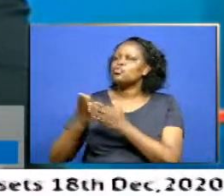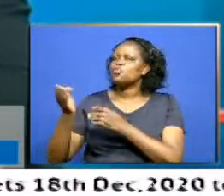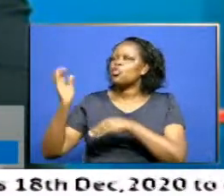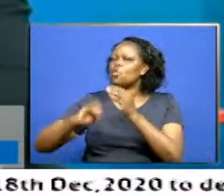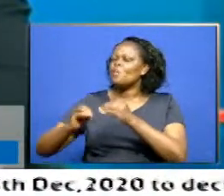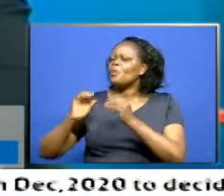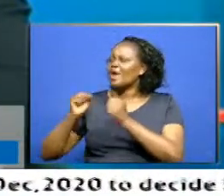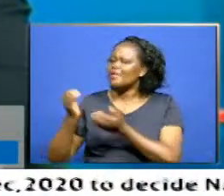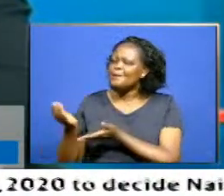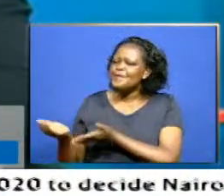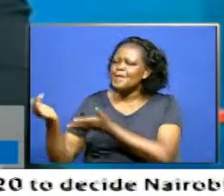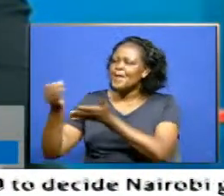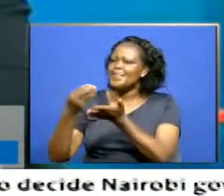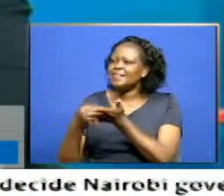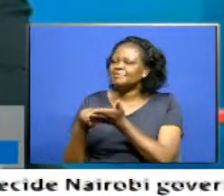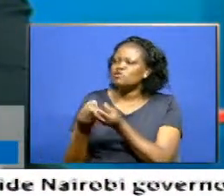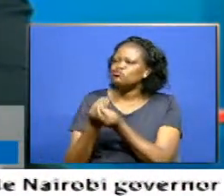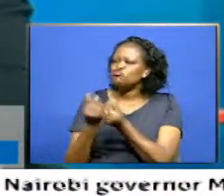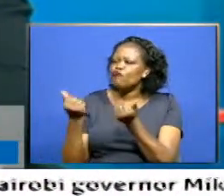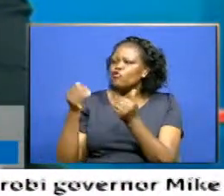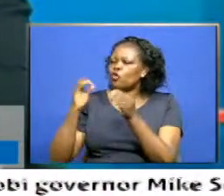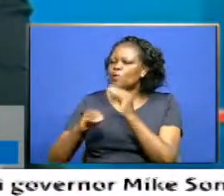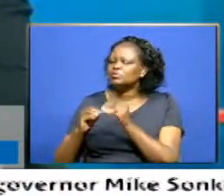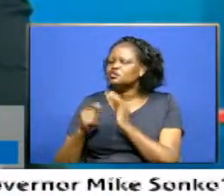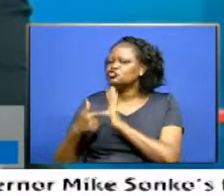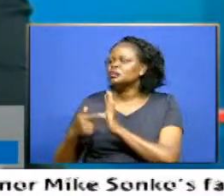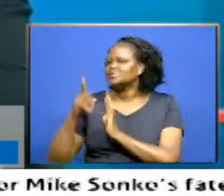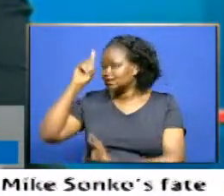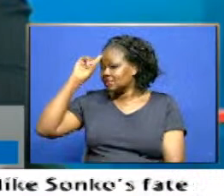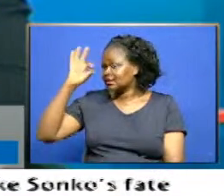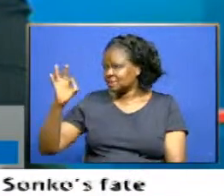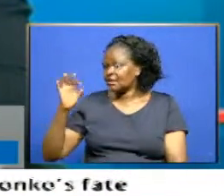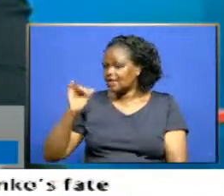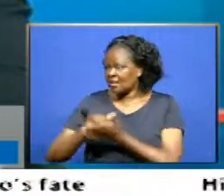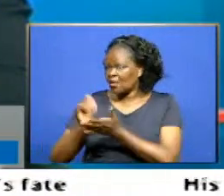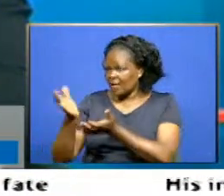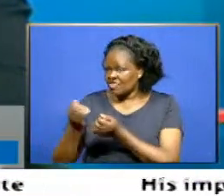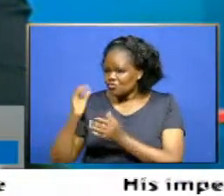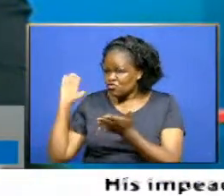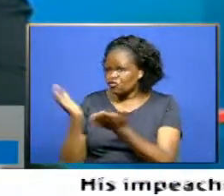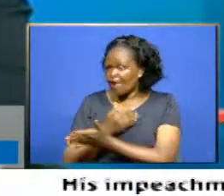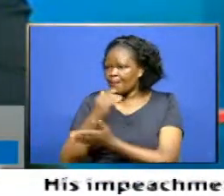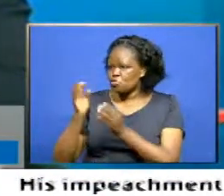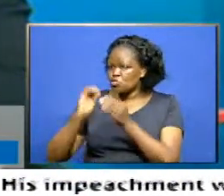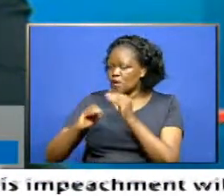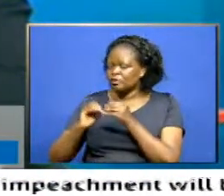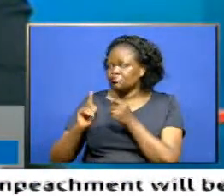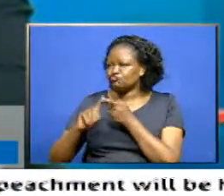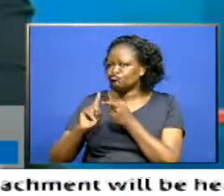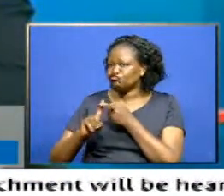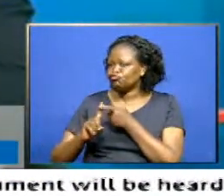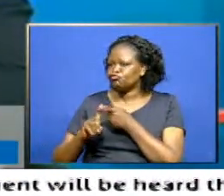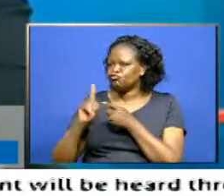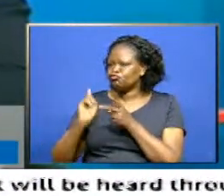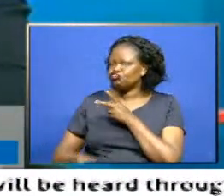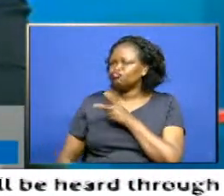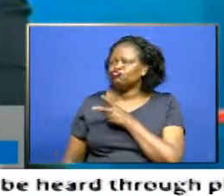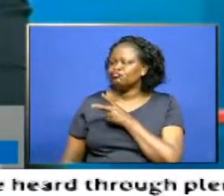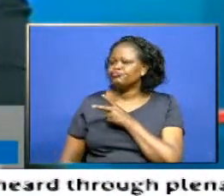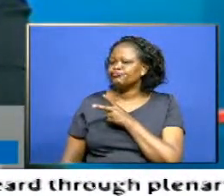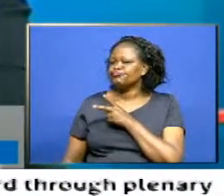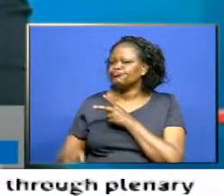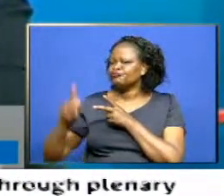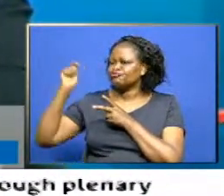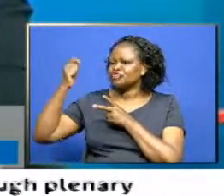we can mobilize by just dealing with corruption and showing the seriousness we deserve as a country to fight corruption. That's one of them. There is a lot of money that